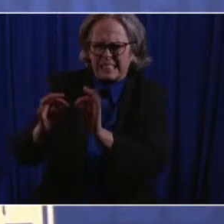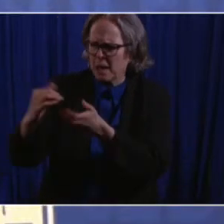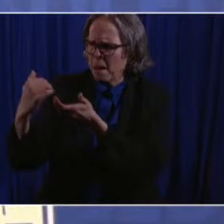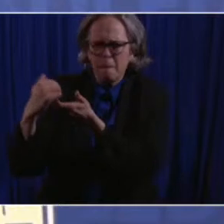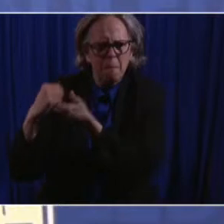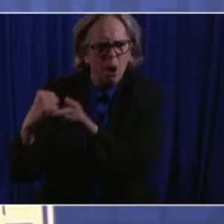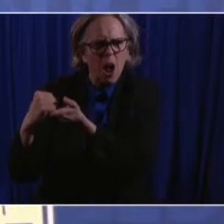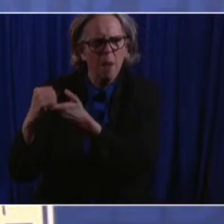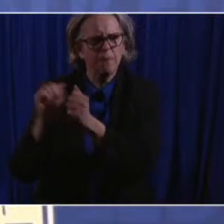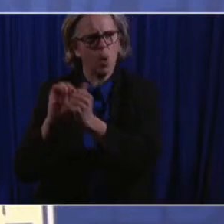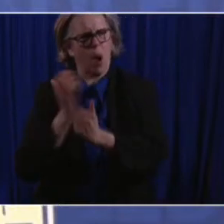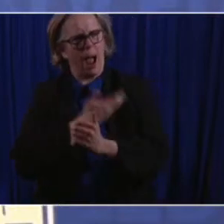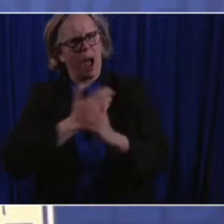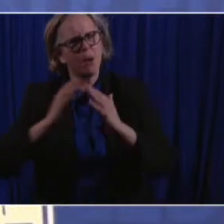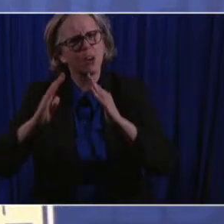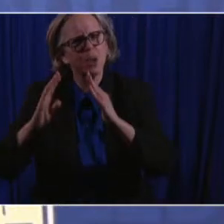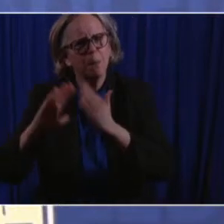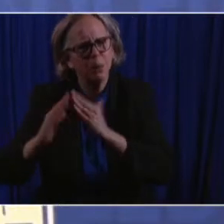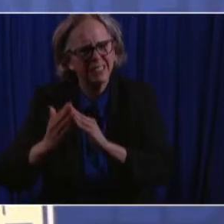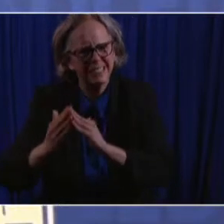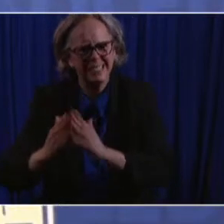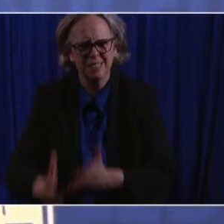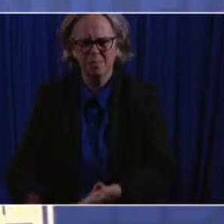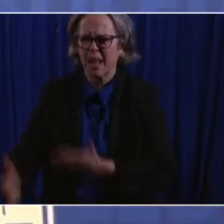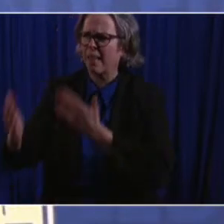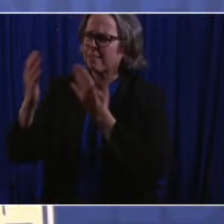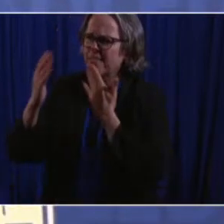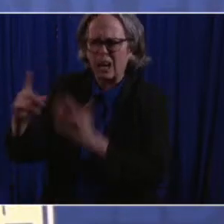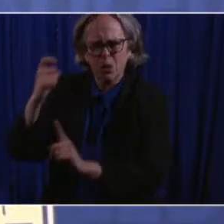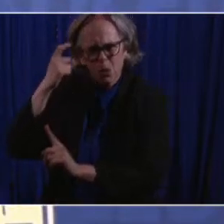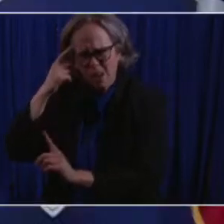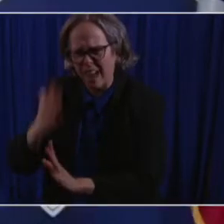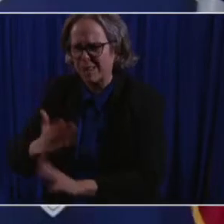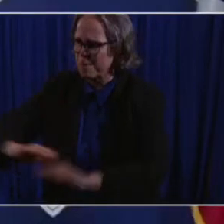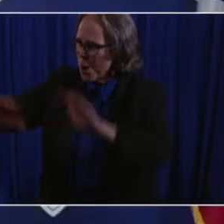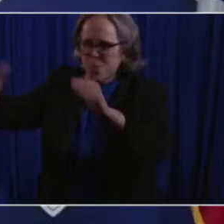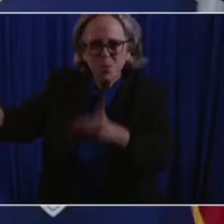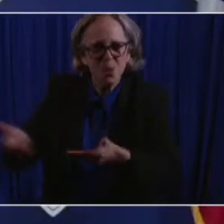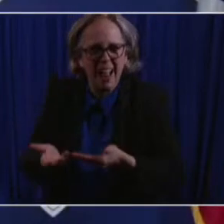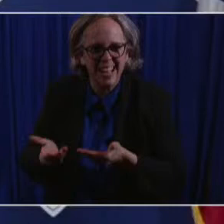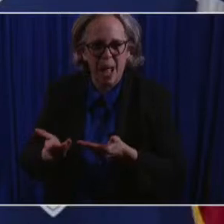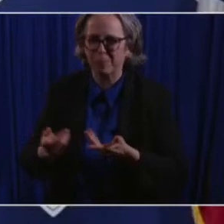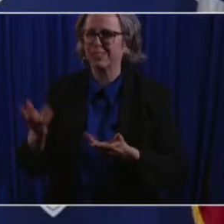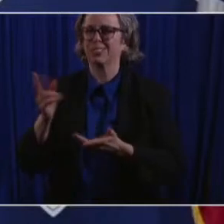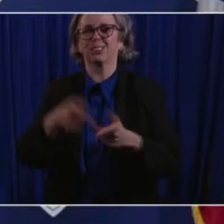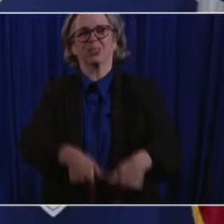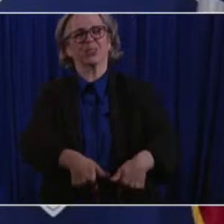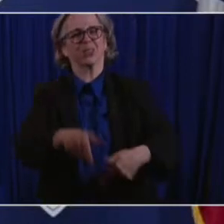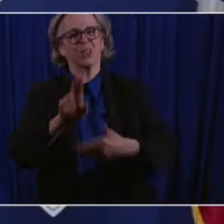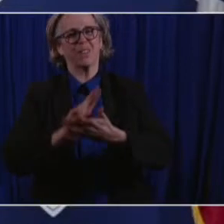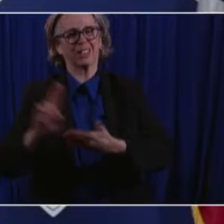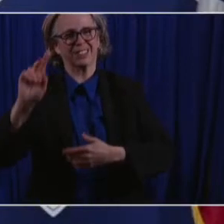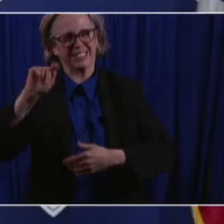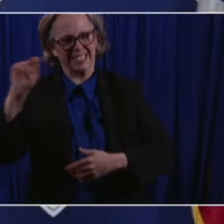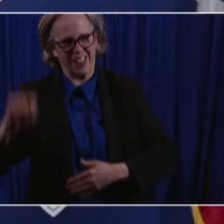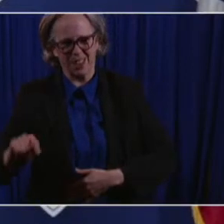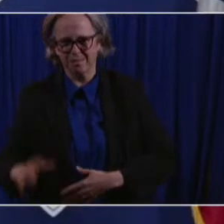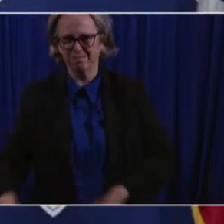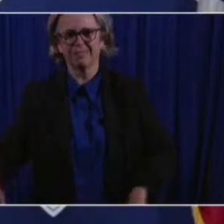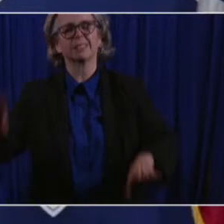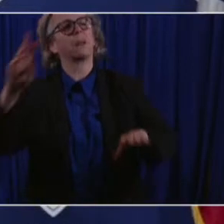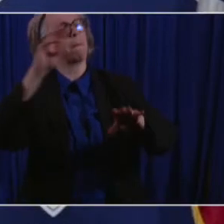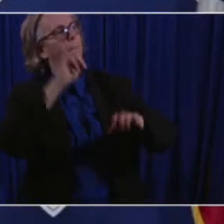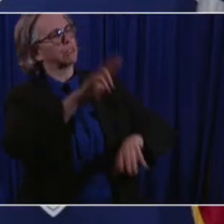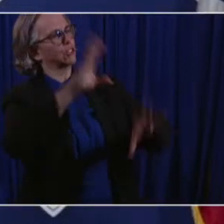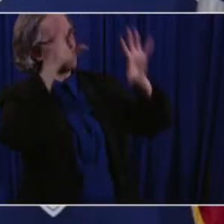my thanks to the governor and a very warm welcome to our campus today. Well, Mr. President, thank you very much. Fran and I have really enjoyed